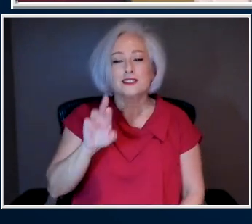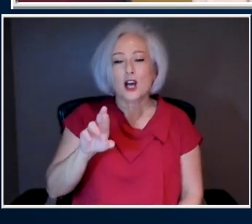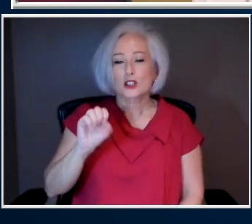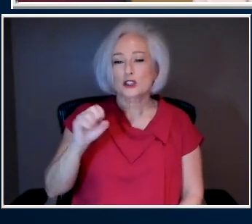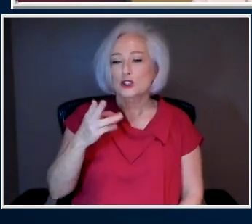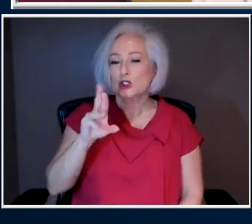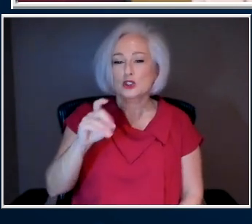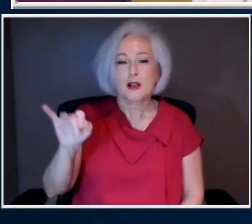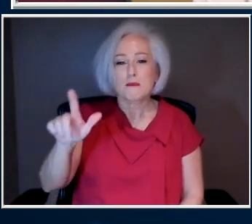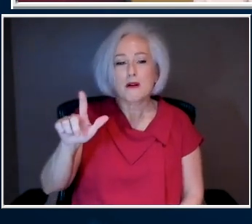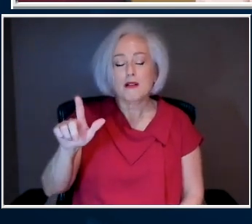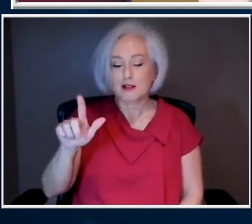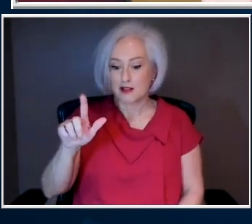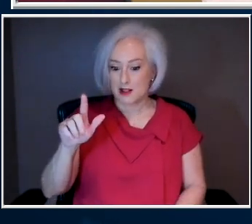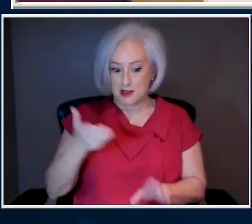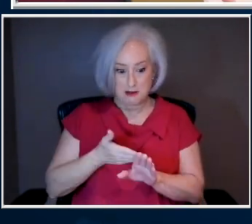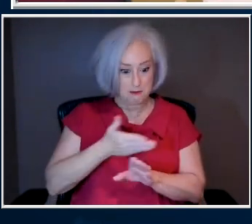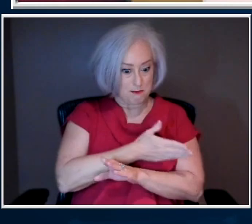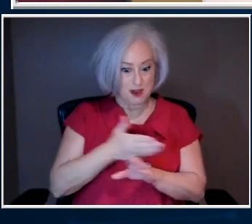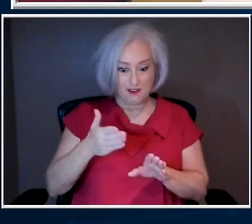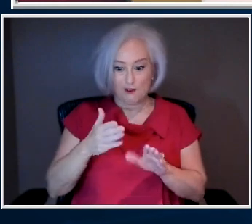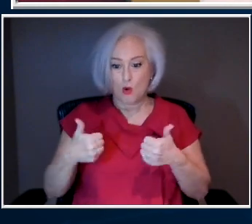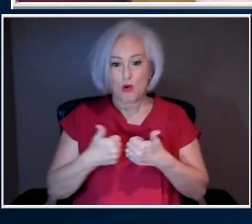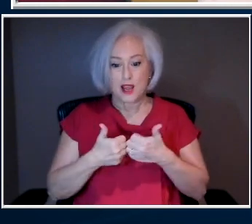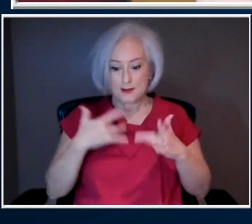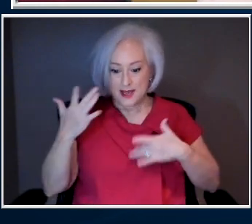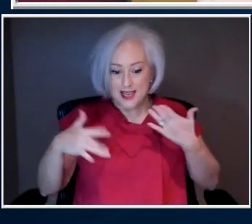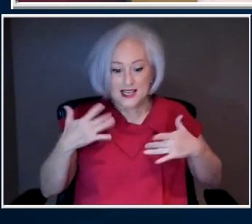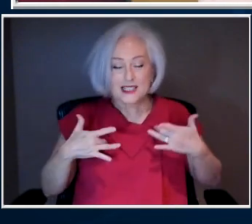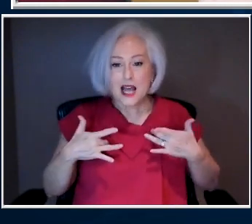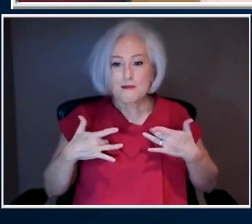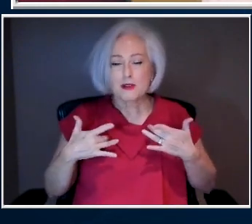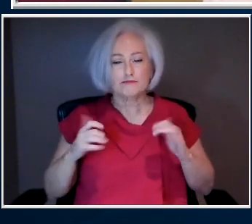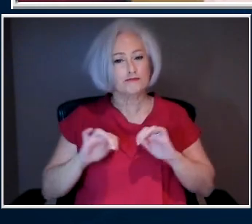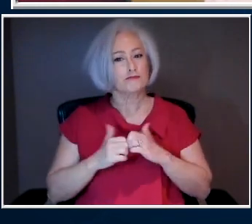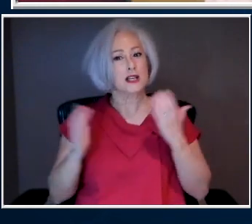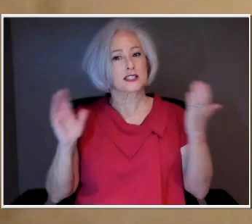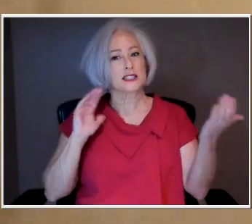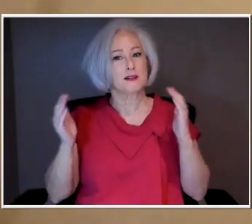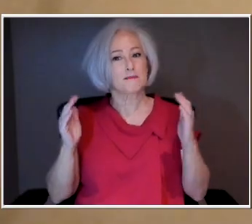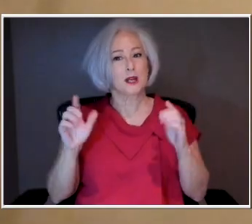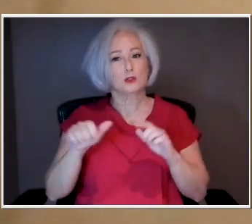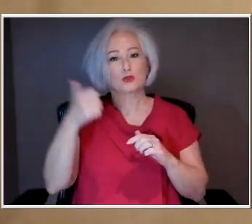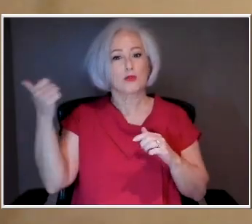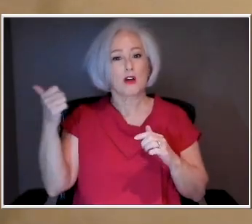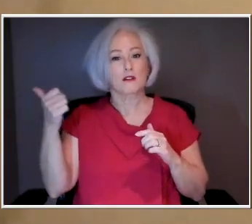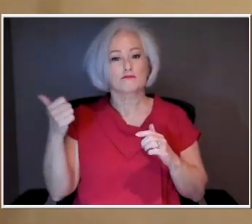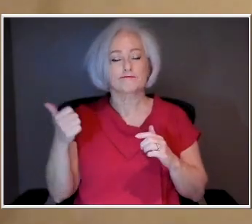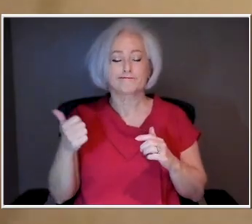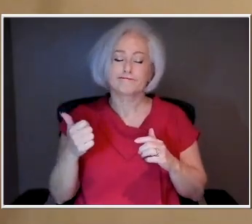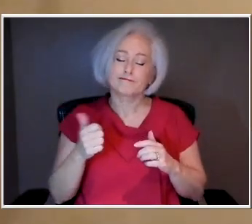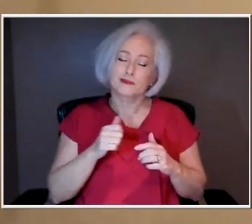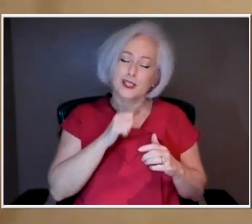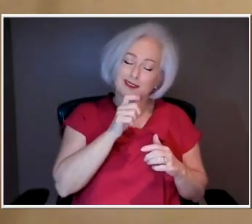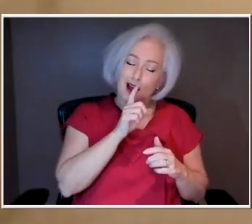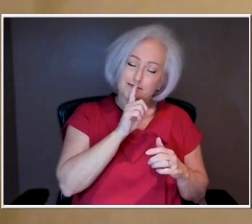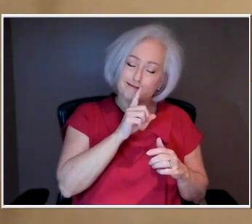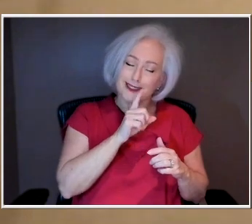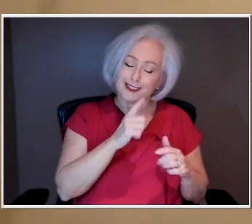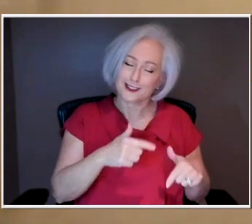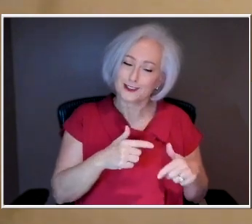good morning. Good morning, Jess, and good morning, Des. Good to see you. Vegas is good, but you're right, it's early. Well, so, Dr. Schreppel, how